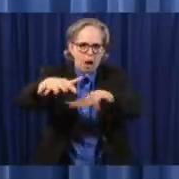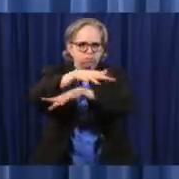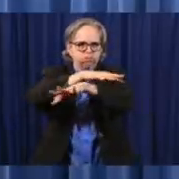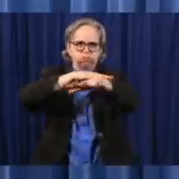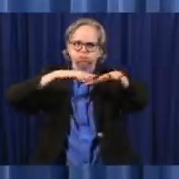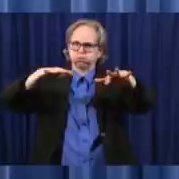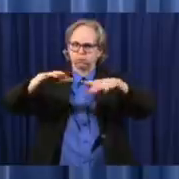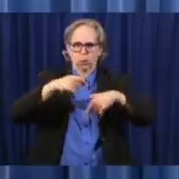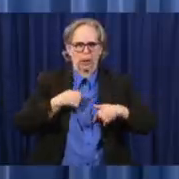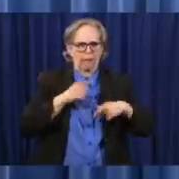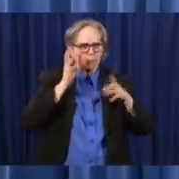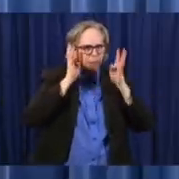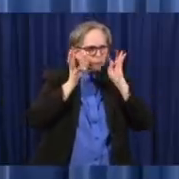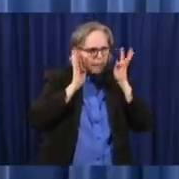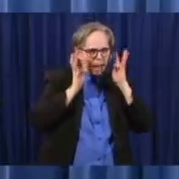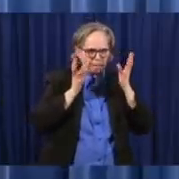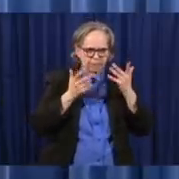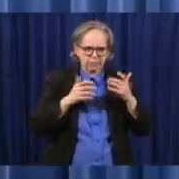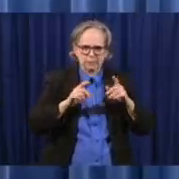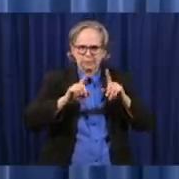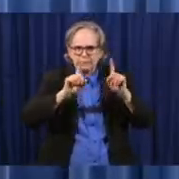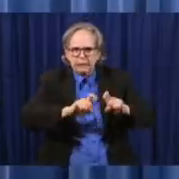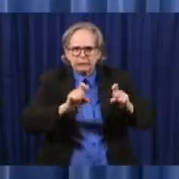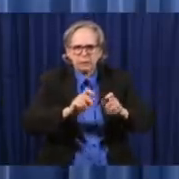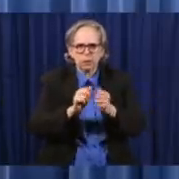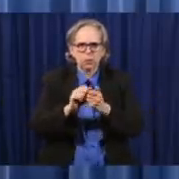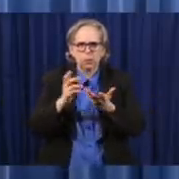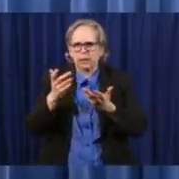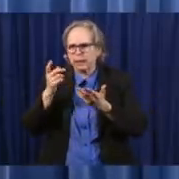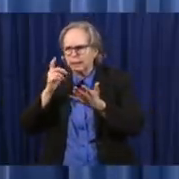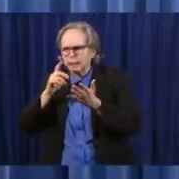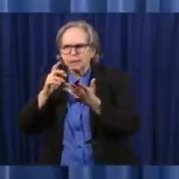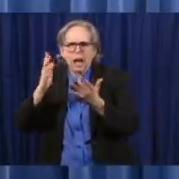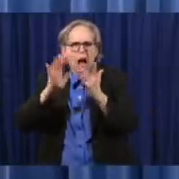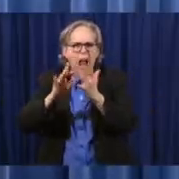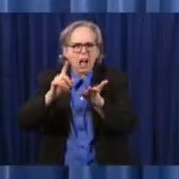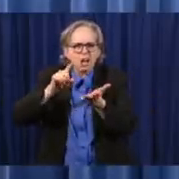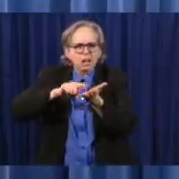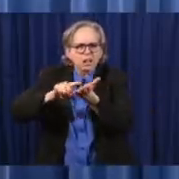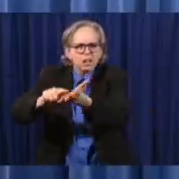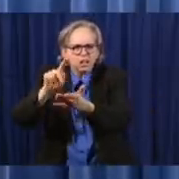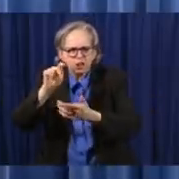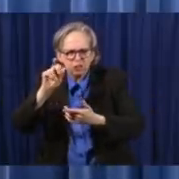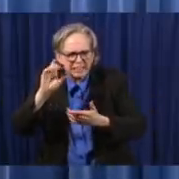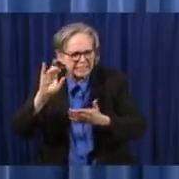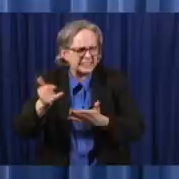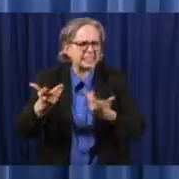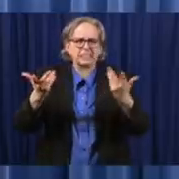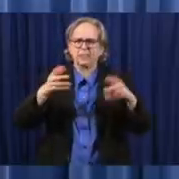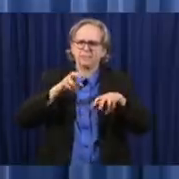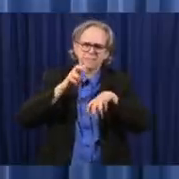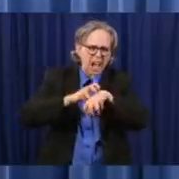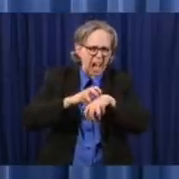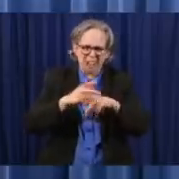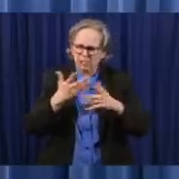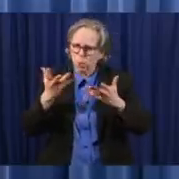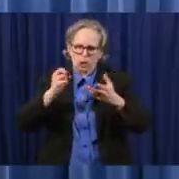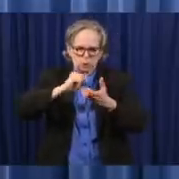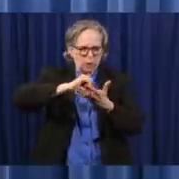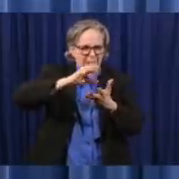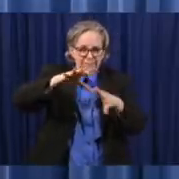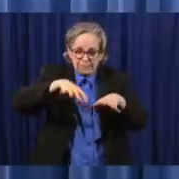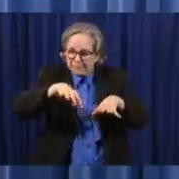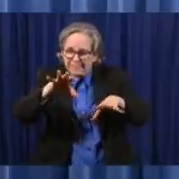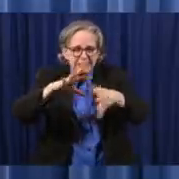testing and tracing to go after it and basically stop it from going from one person to the